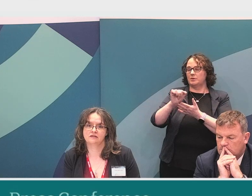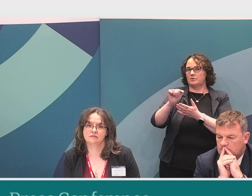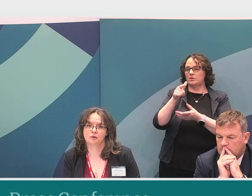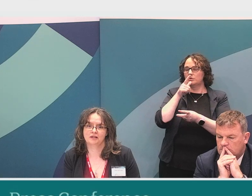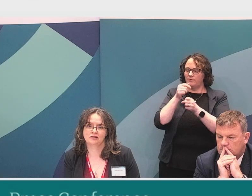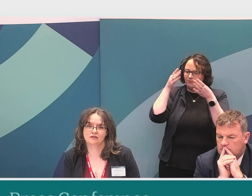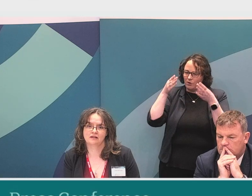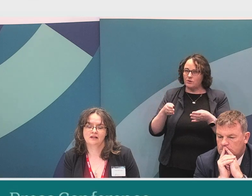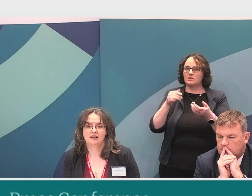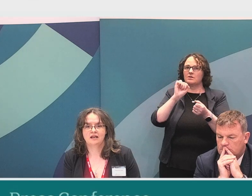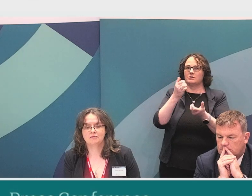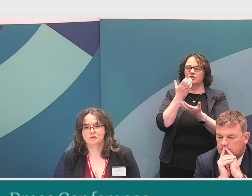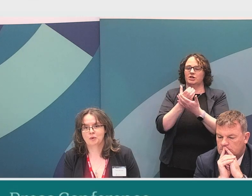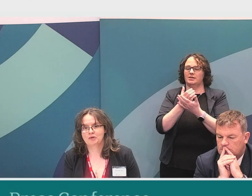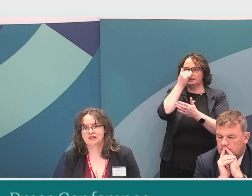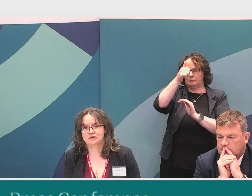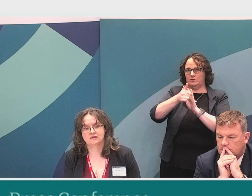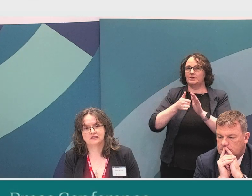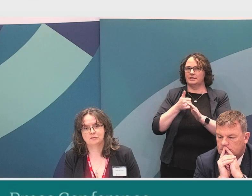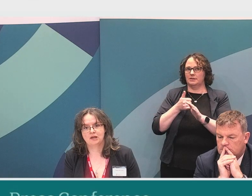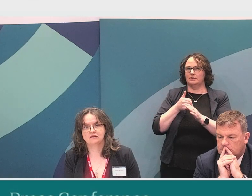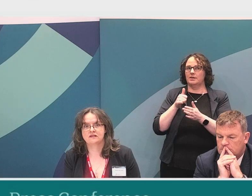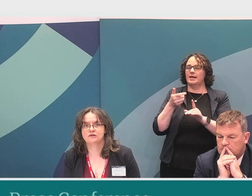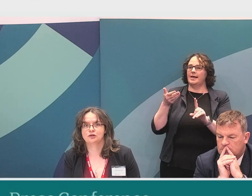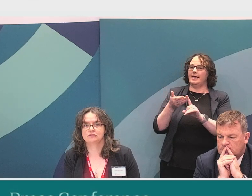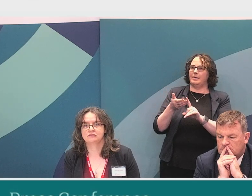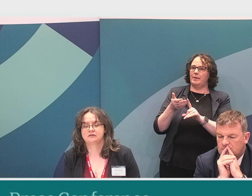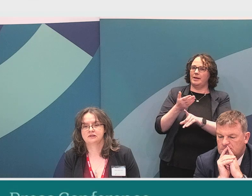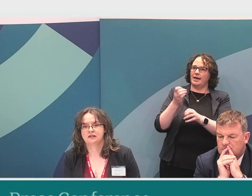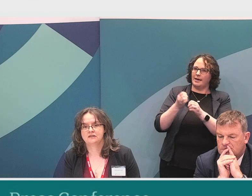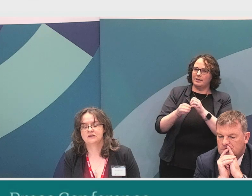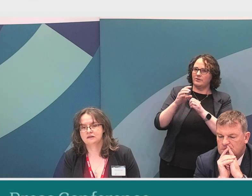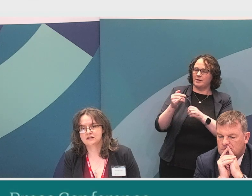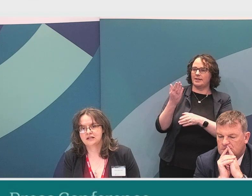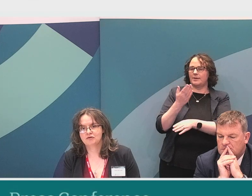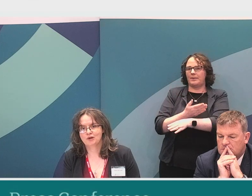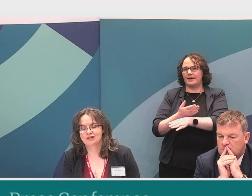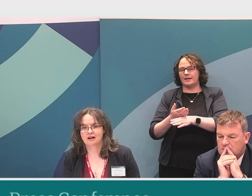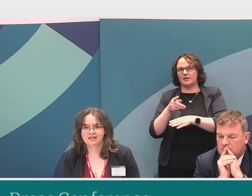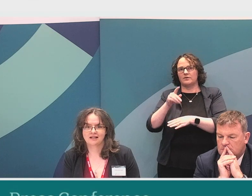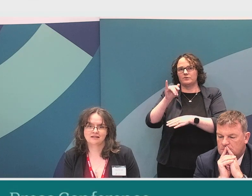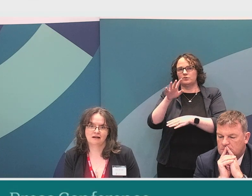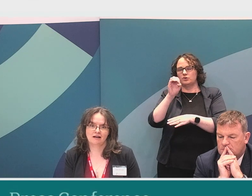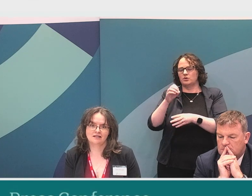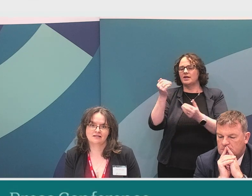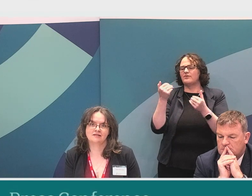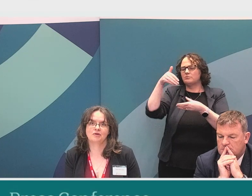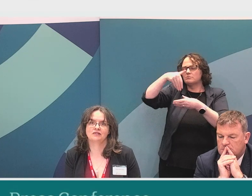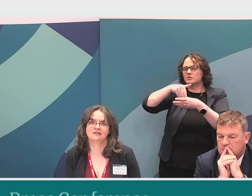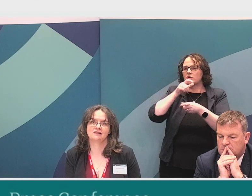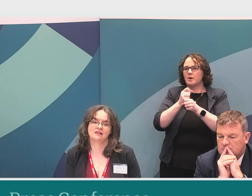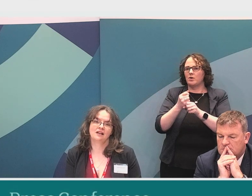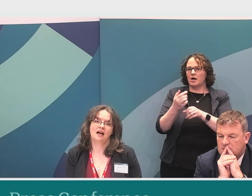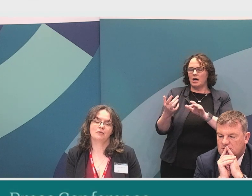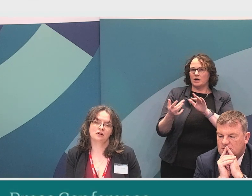experiences publication. AIM published that towards the end of May at the start of June. So this will contain information on contact and non-contact